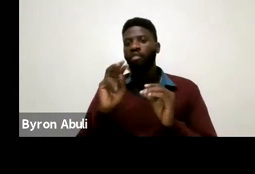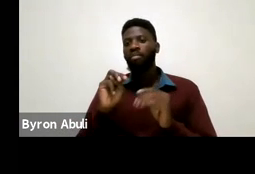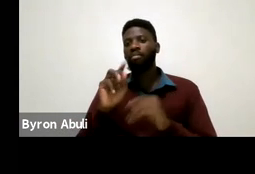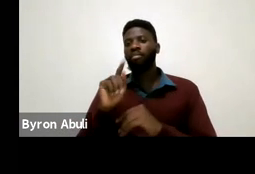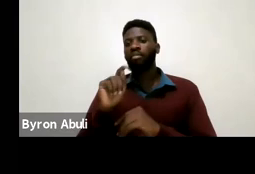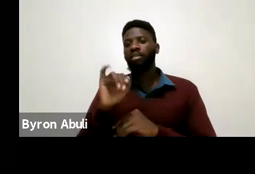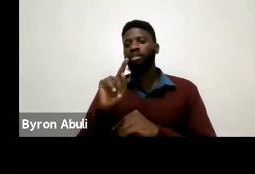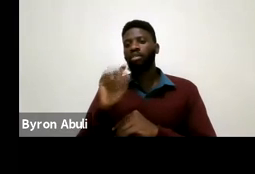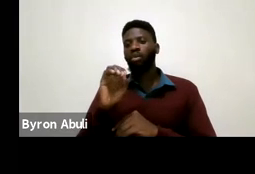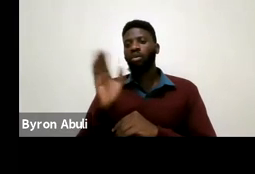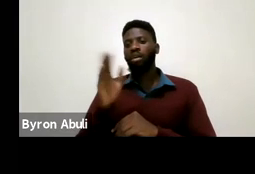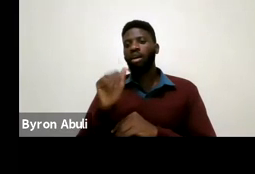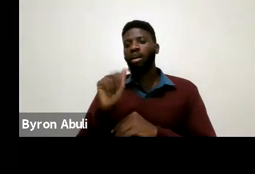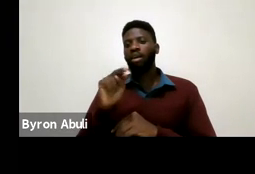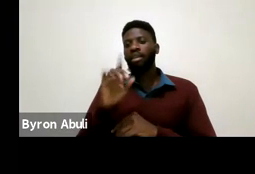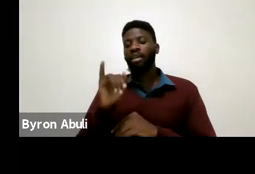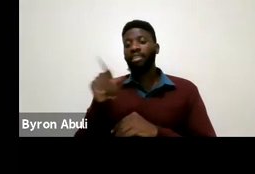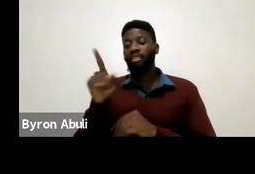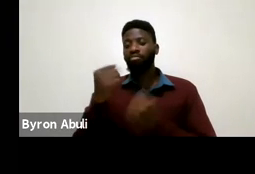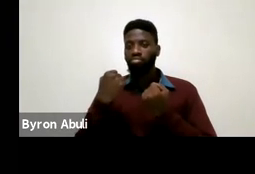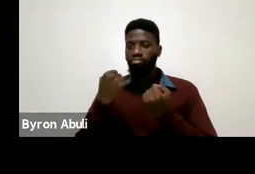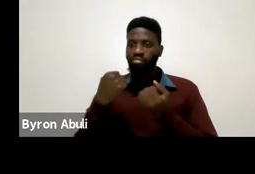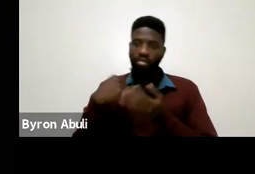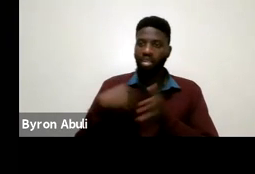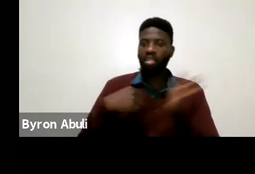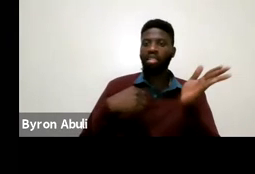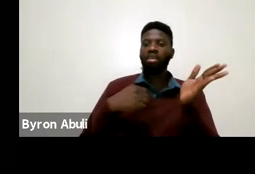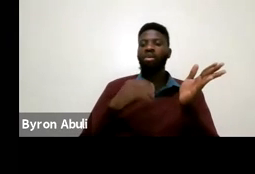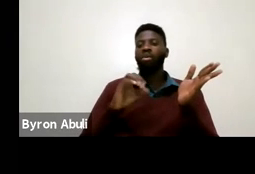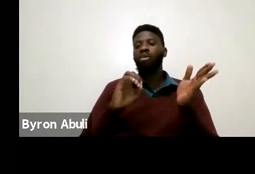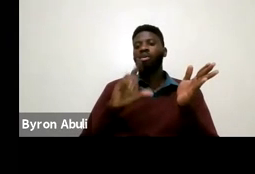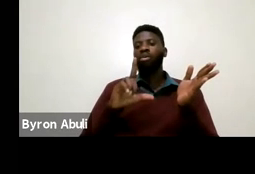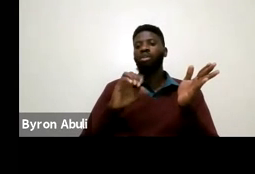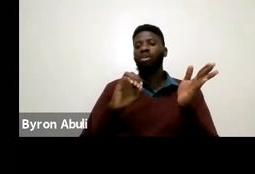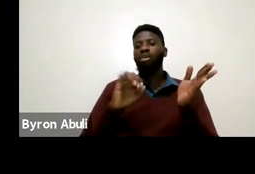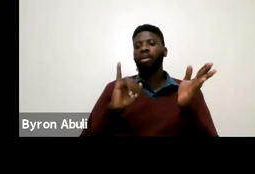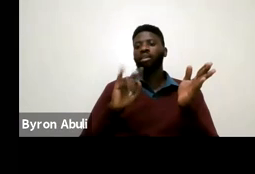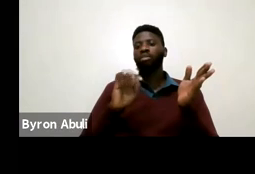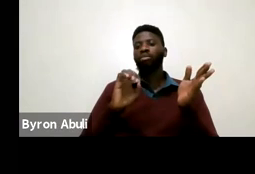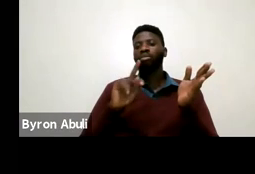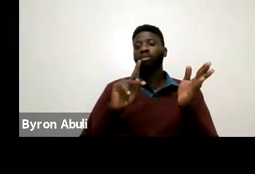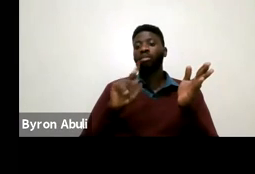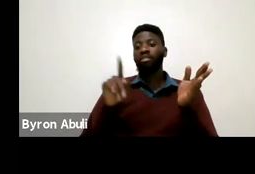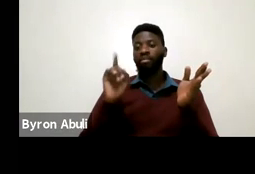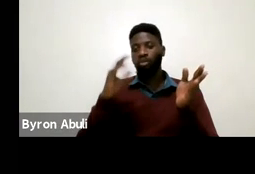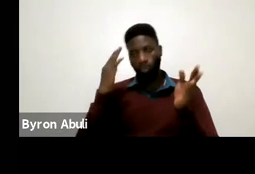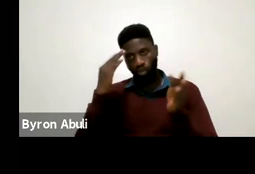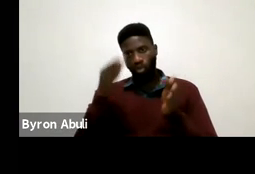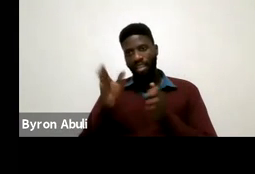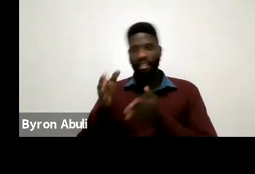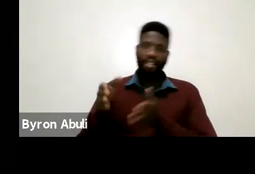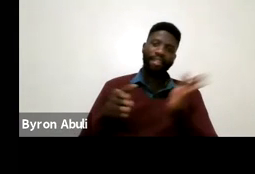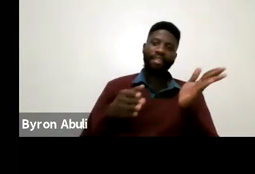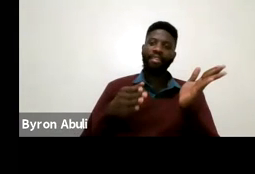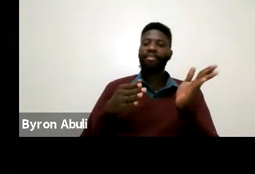Mombasa and you're feared off the road, you are headed to Loitoktok, then you must realize you have lost track. You are headed the wrong direction. You have lost